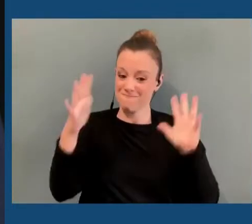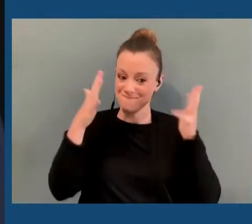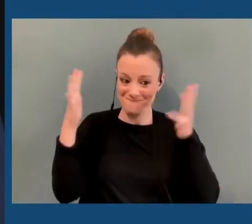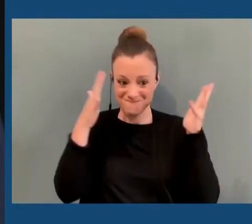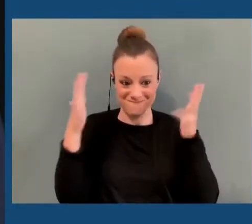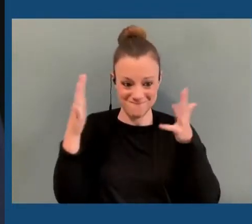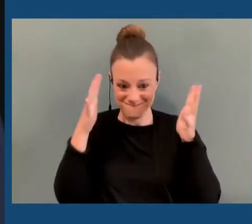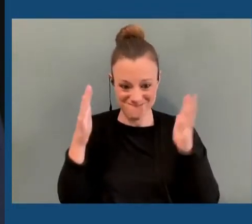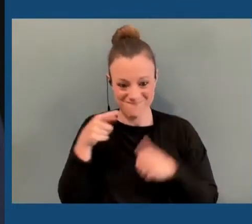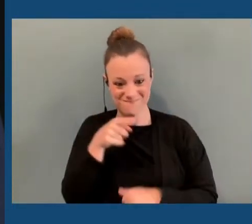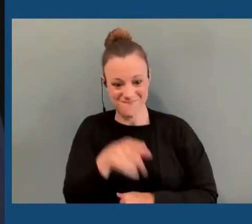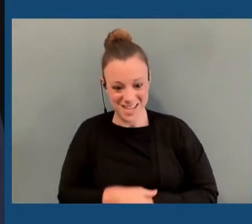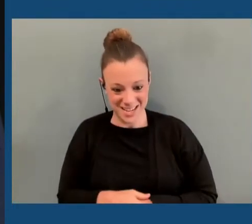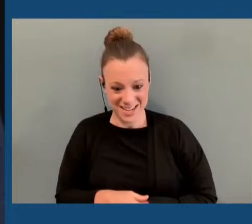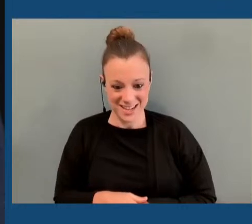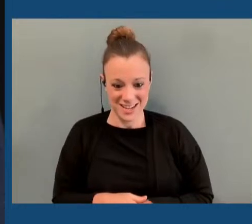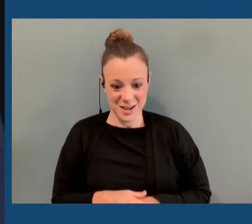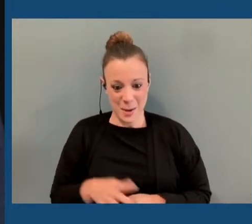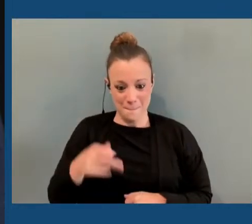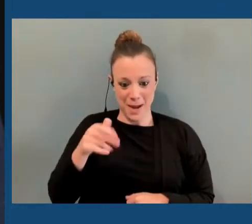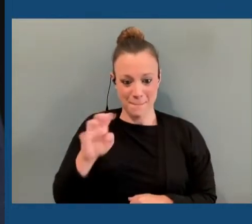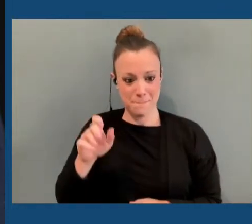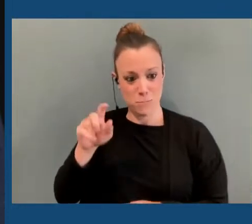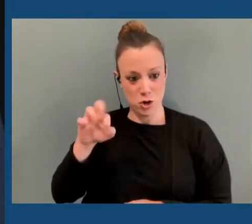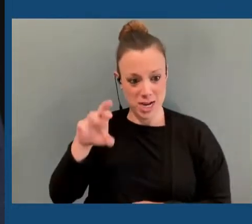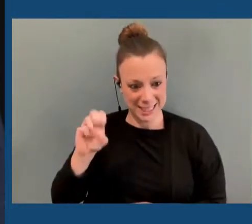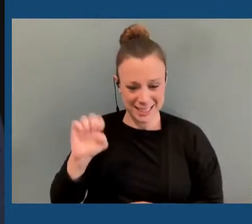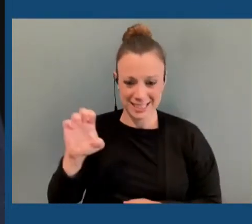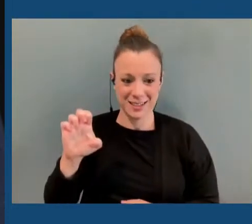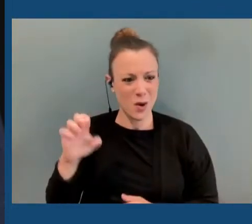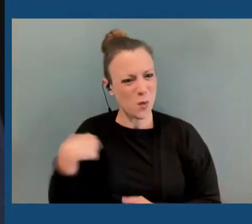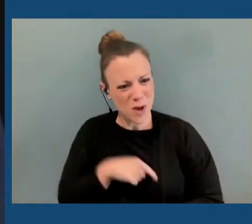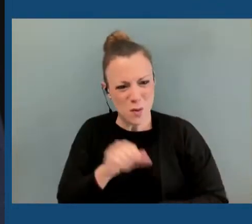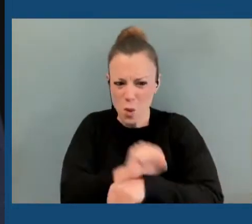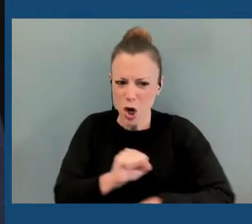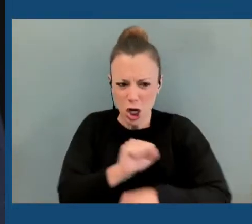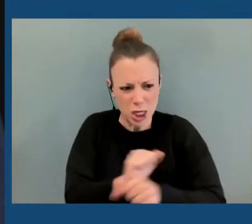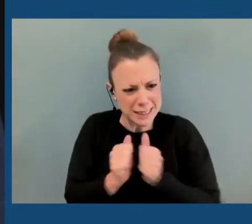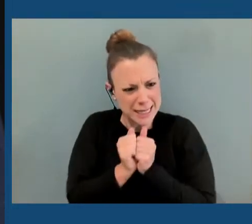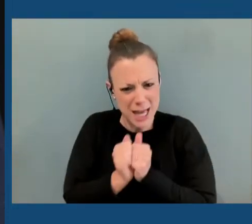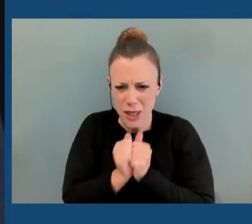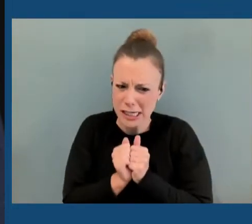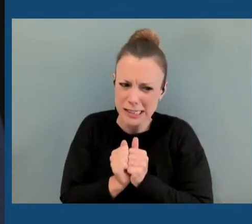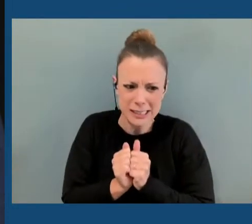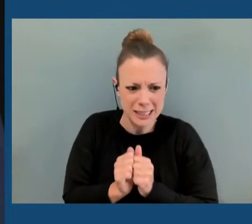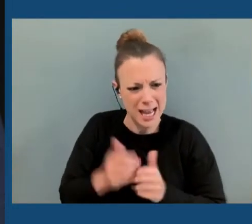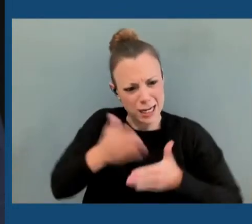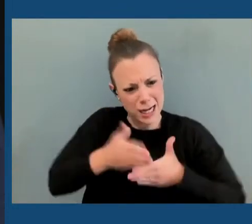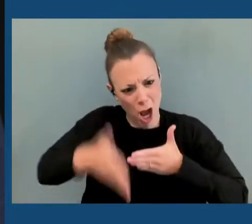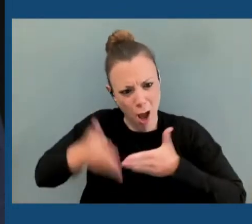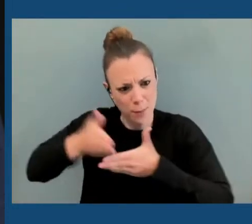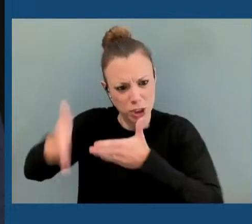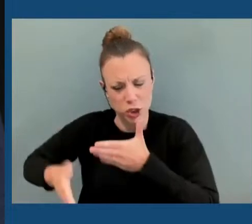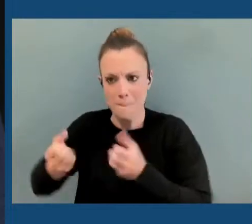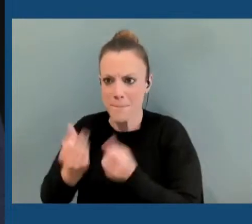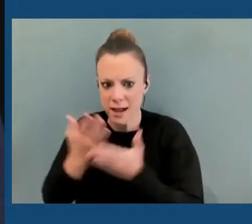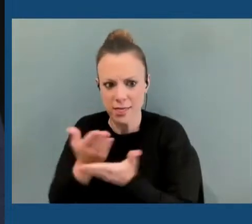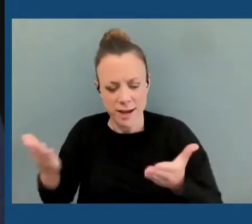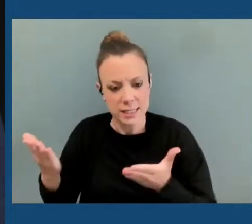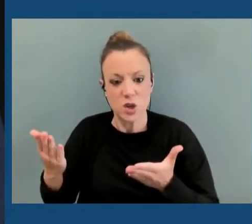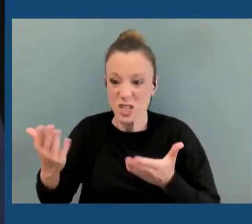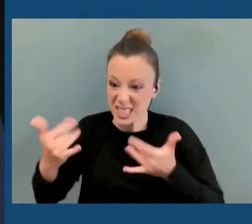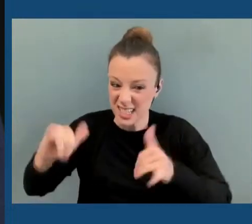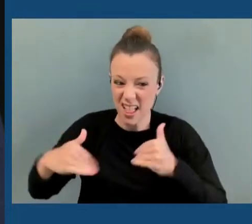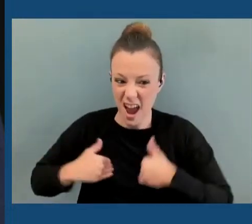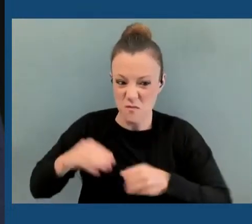We got some important work done over the last couple of years, and more work to come. So also, let's talk about something that I'm not afraid